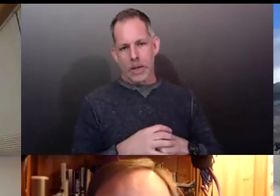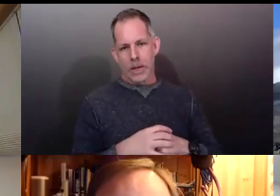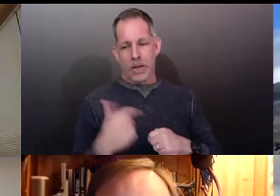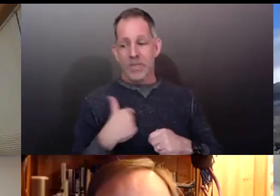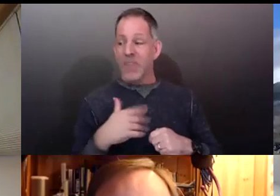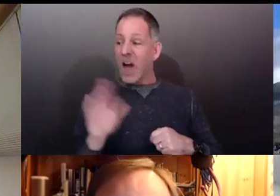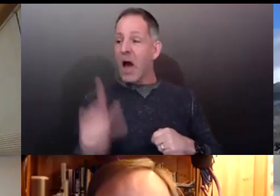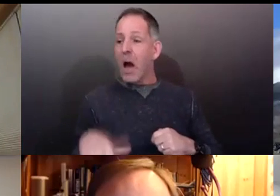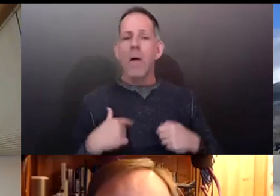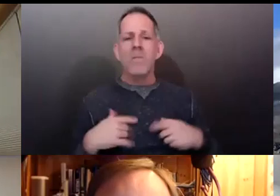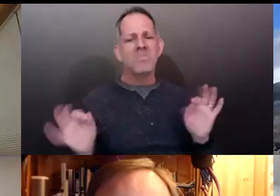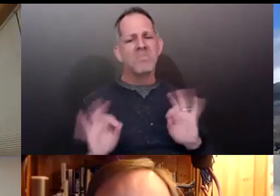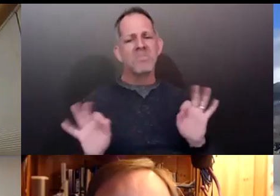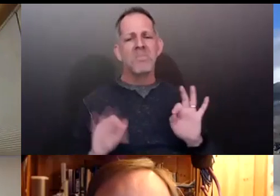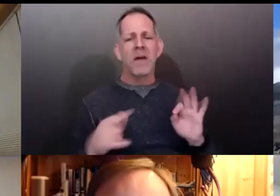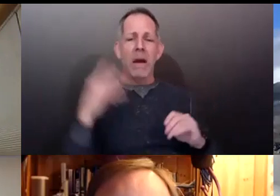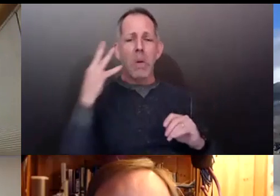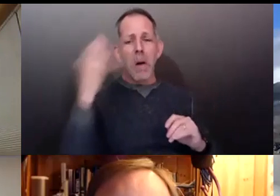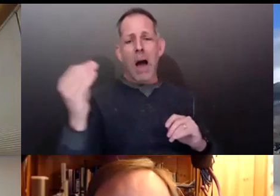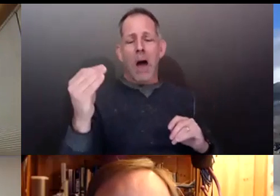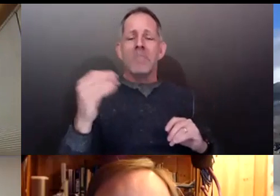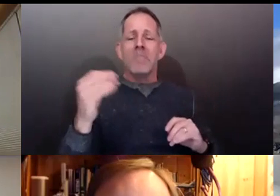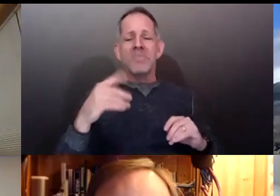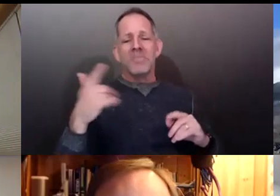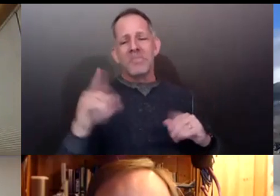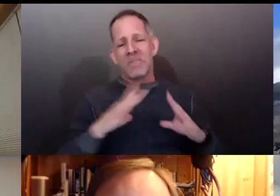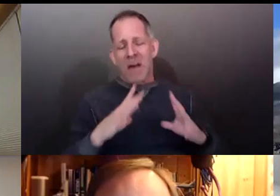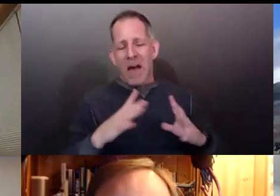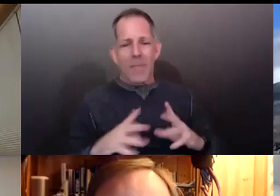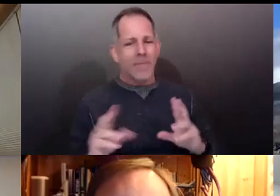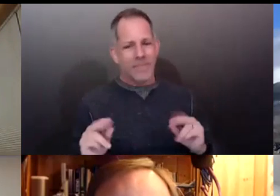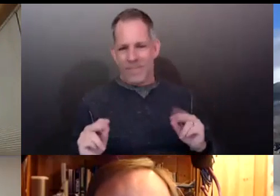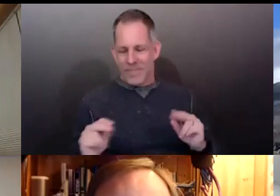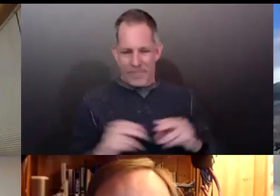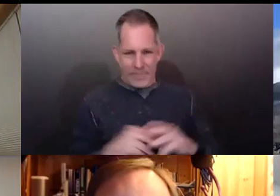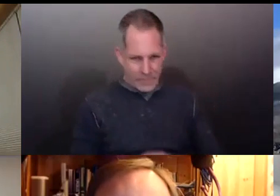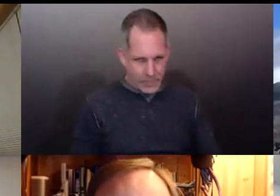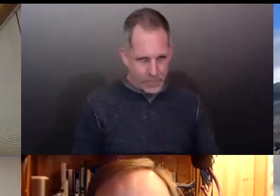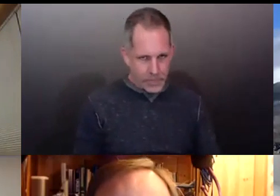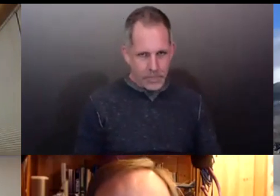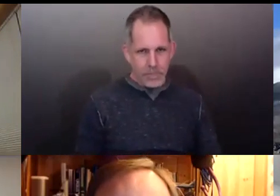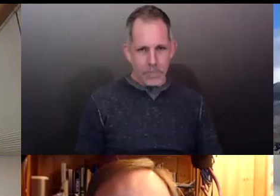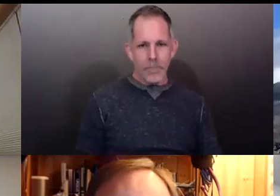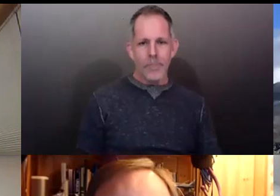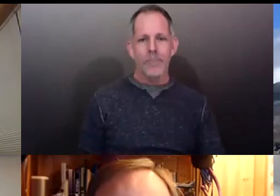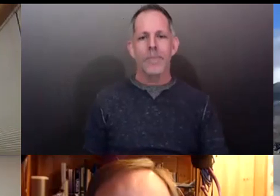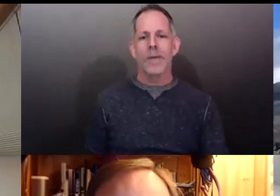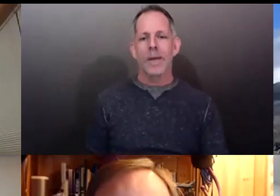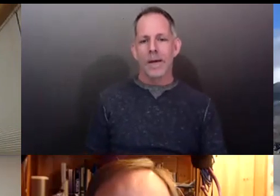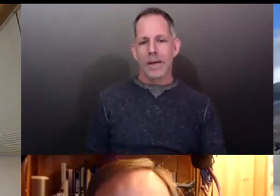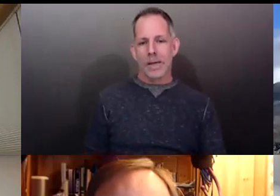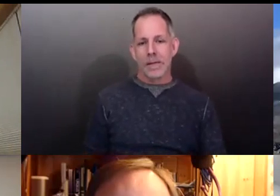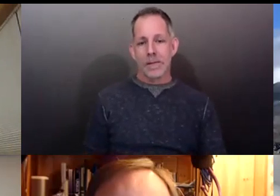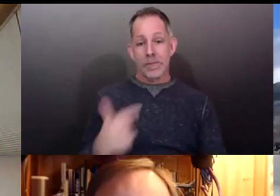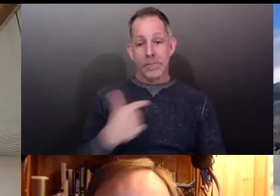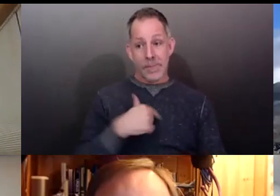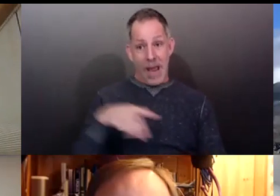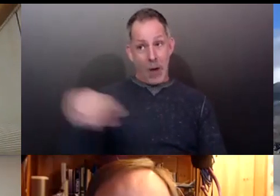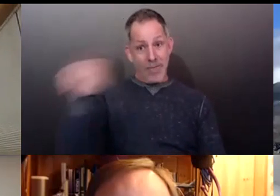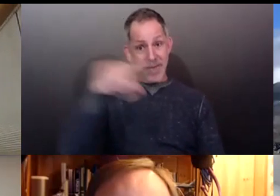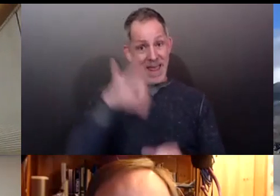think along those lines. And then last, those of you our elected leadership, you know, I think of smoking